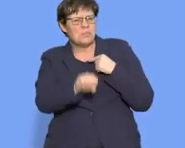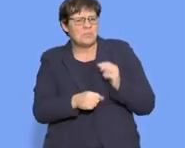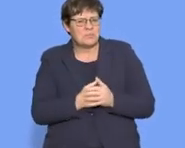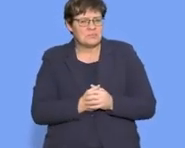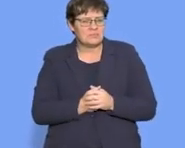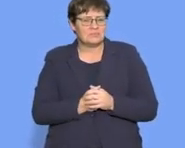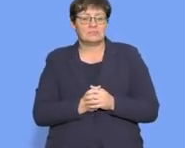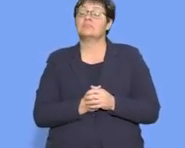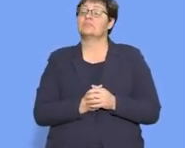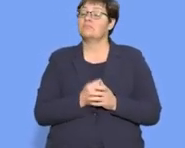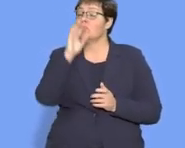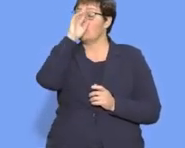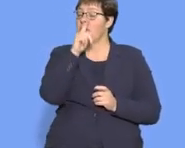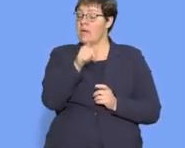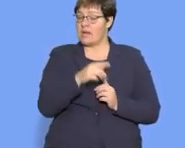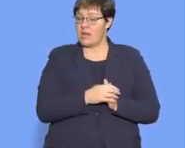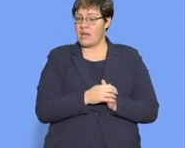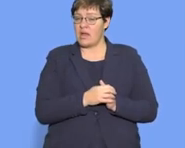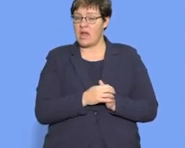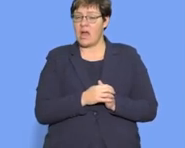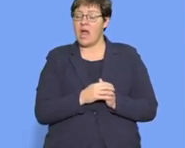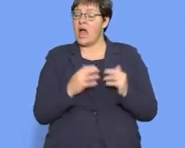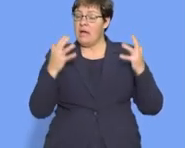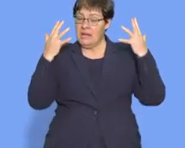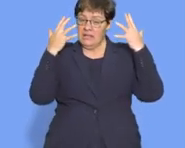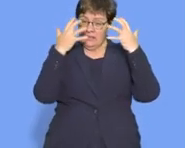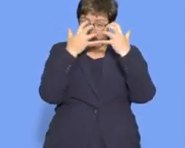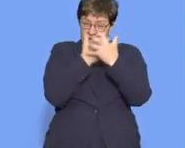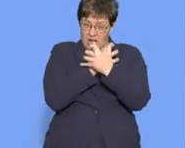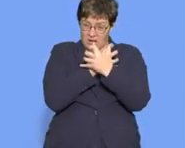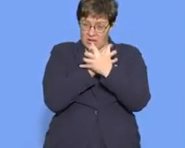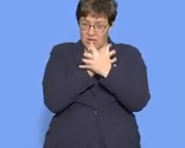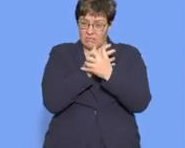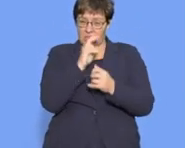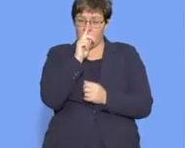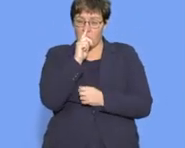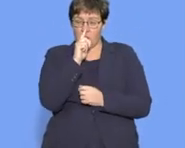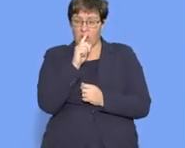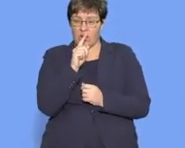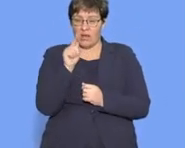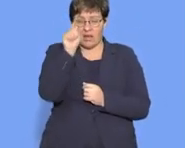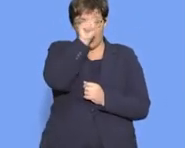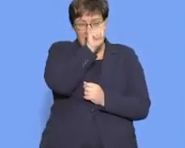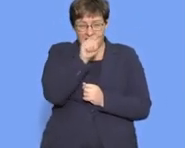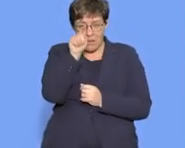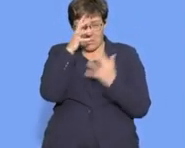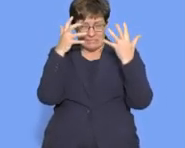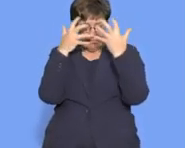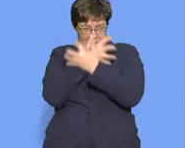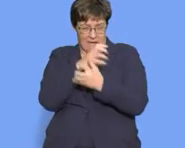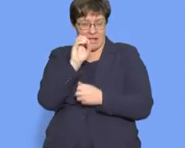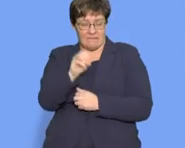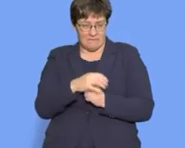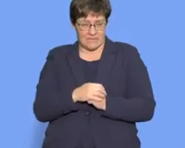it? Remember, the darker the color, so if we look there, the color is quite